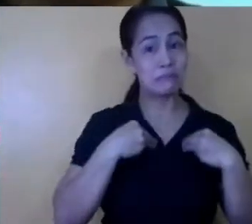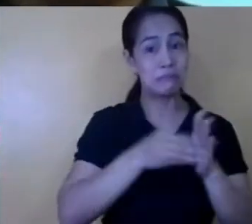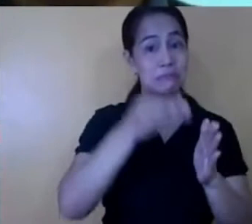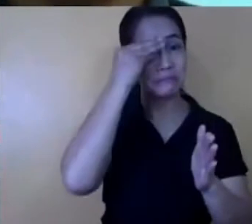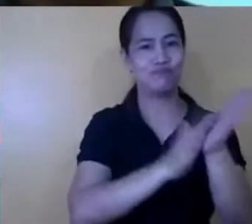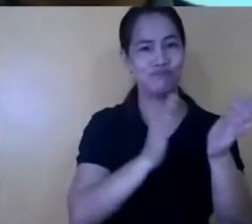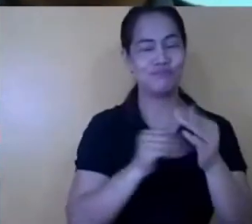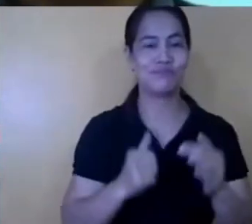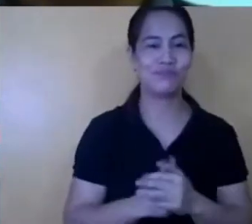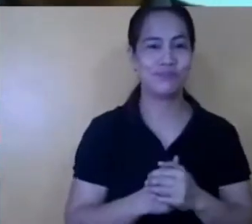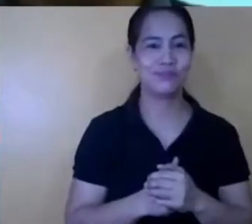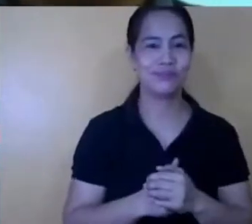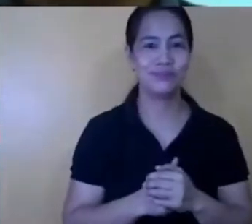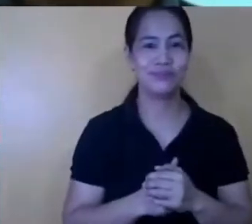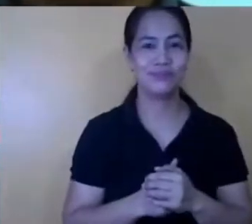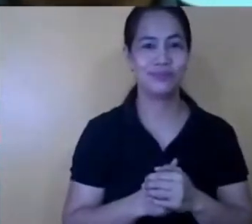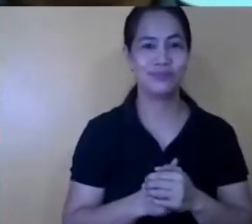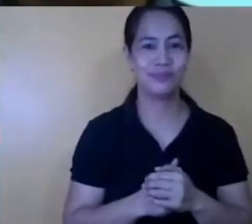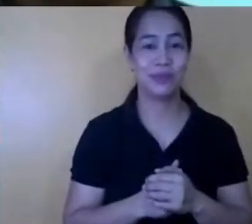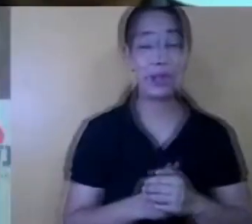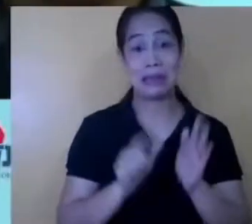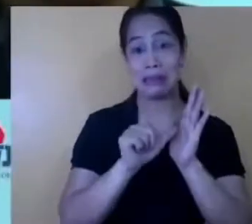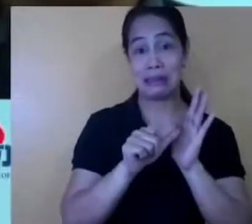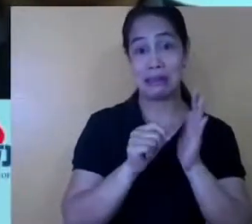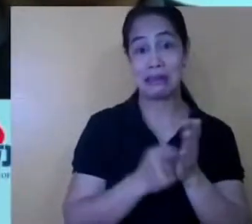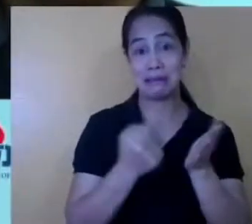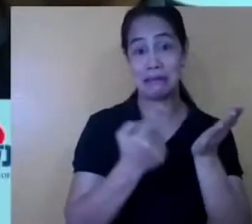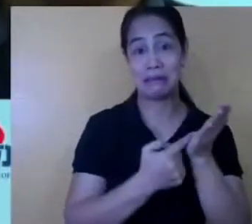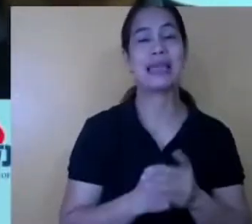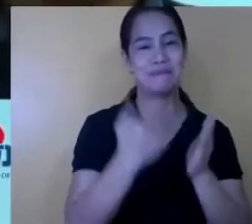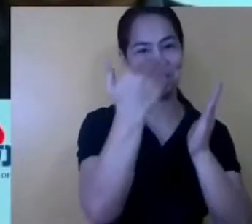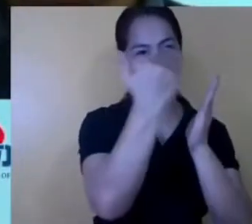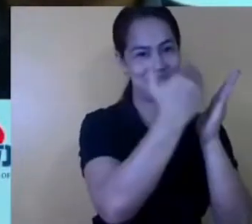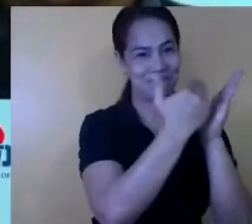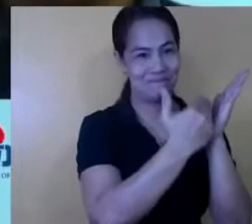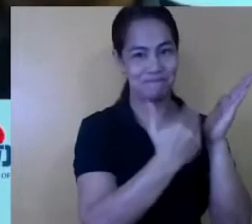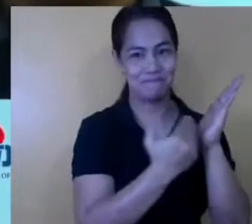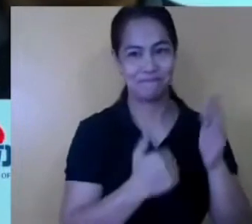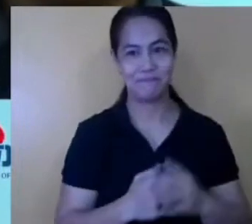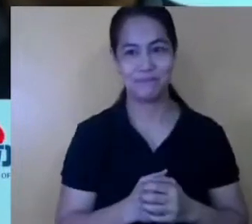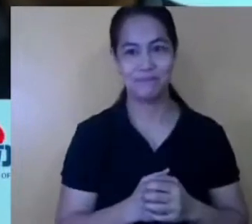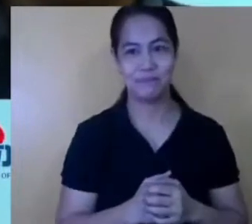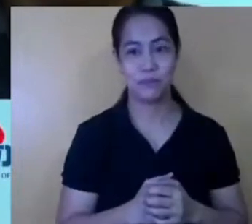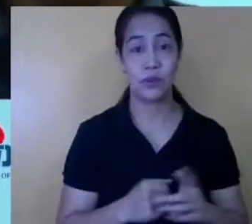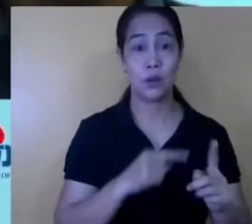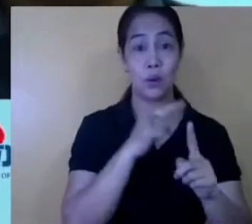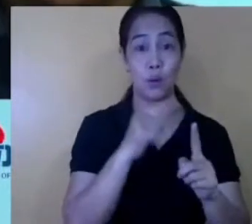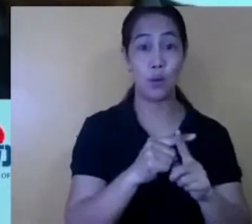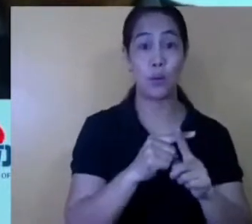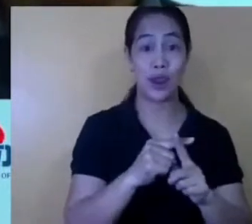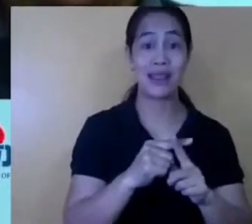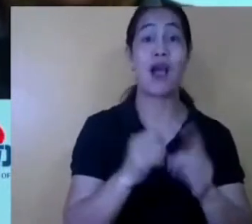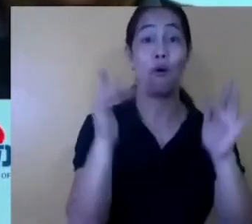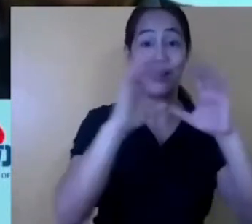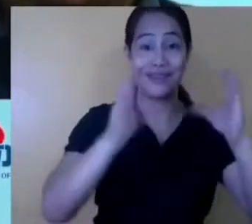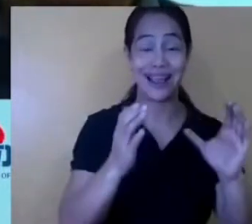your school. Later on, we will discuss this in detail. For synchronous sessions, this applies